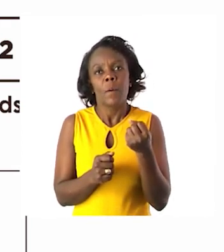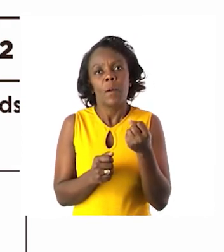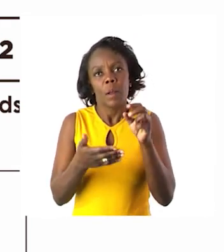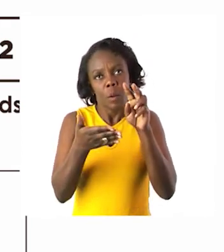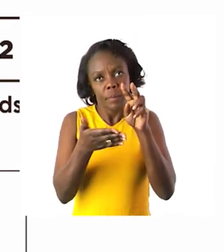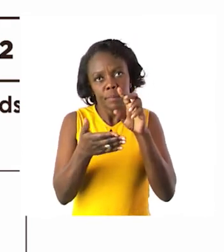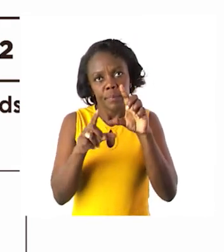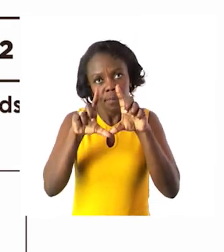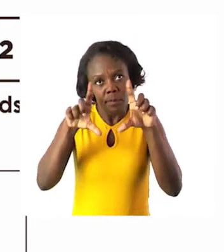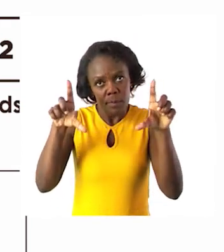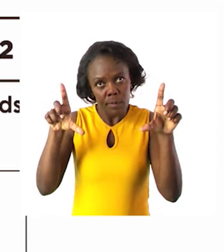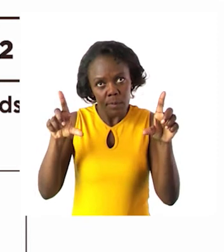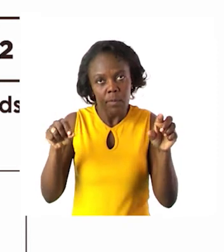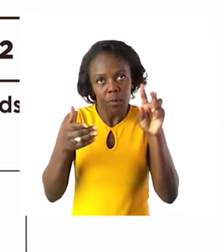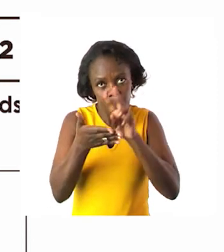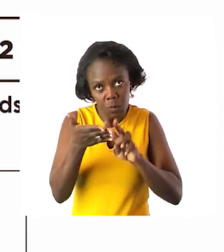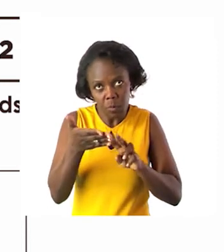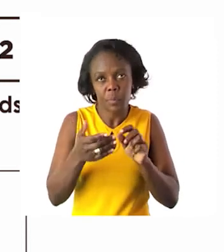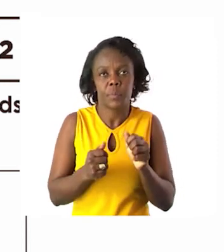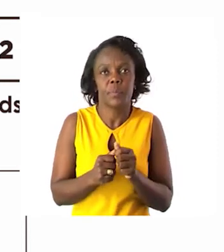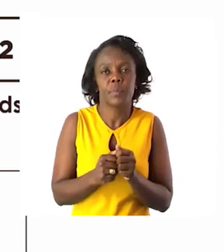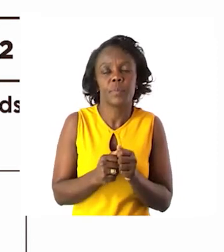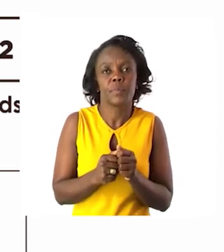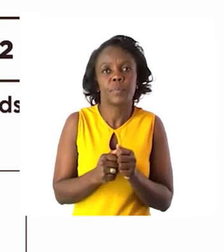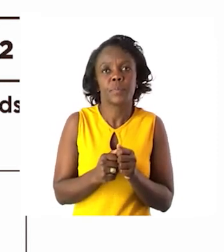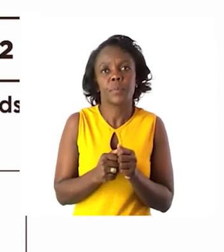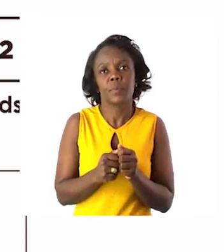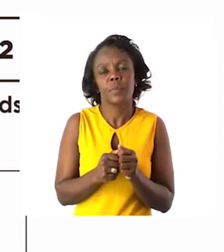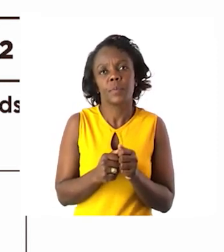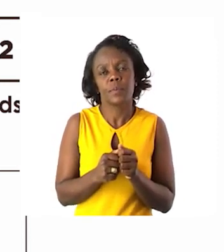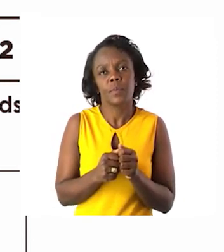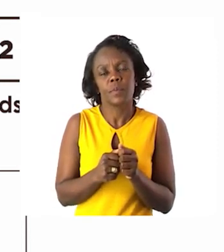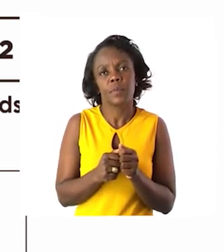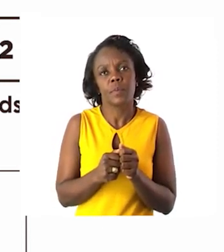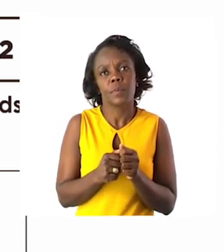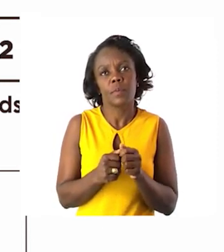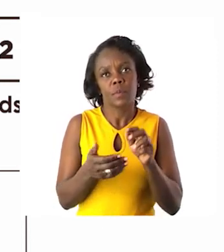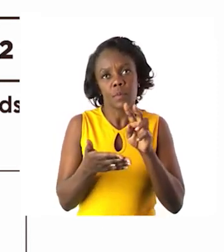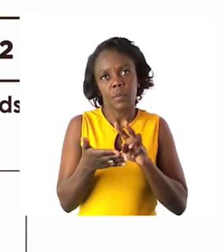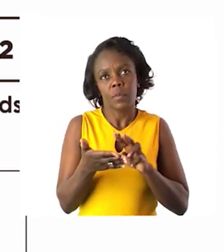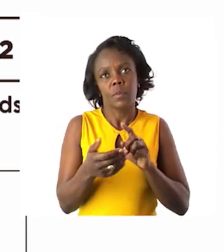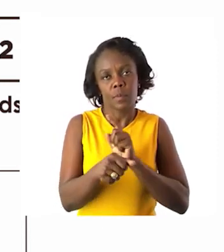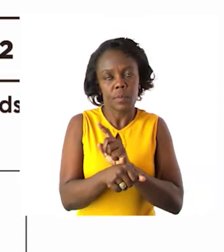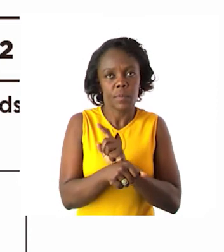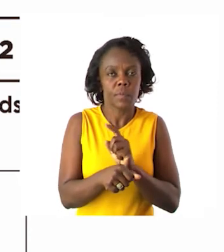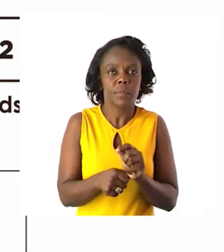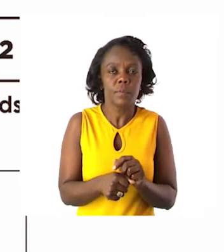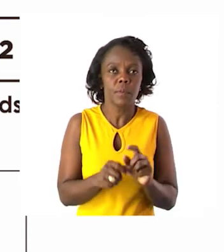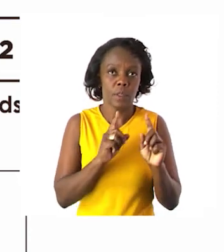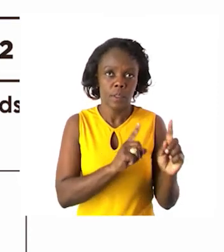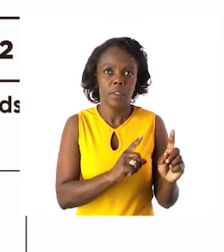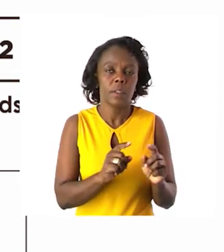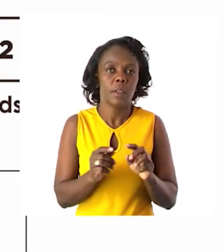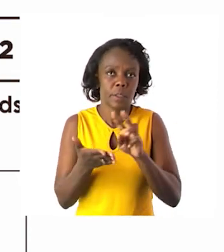their names. There is a reading there first. You are going to read. Or should I read it for you? I'll quickly